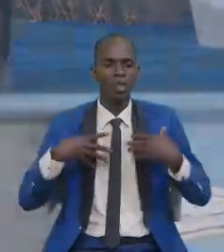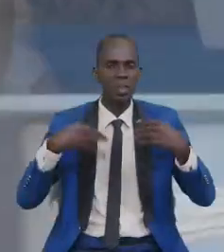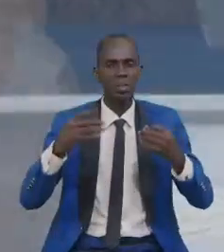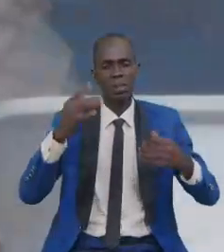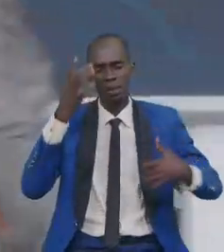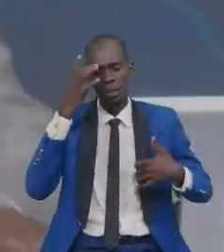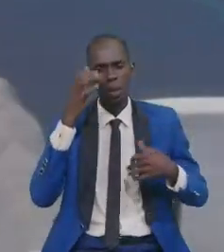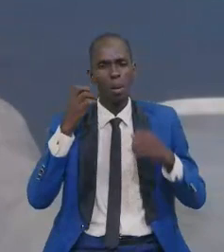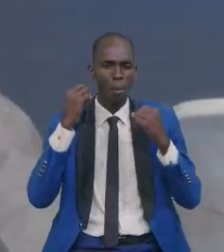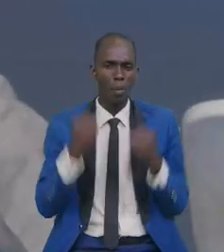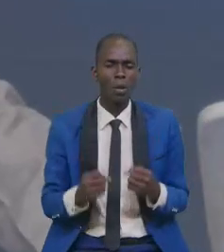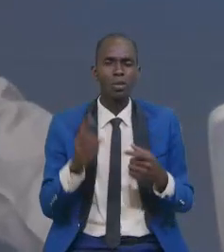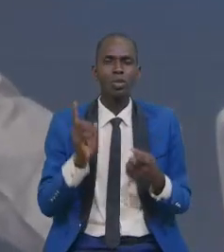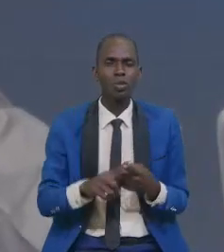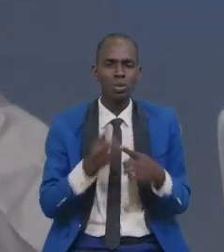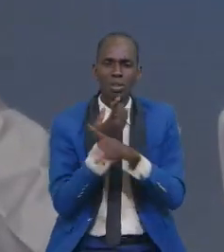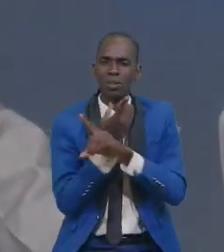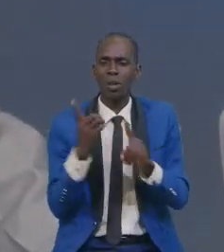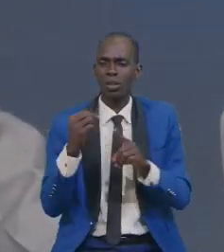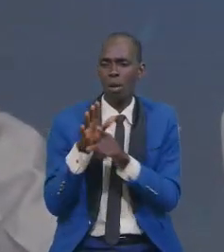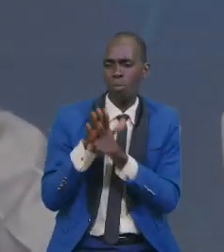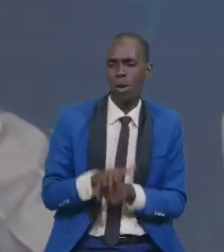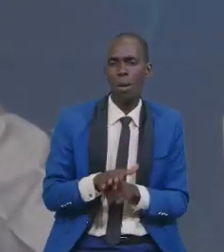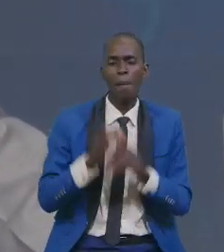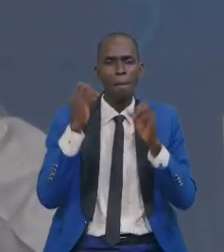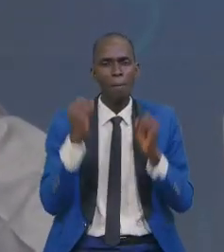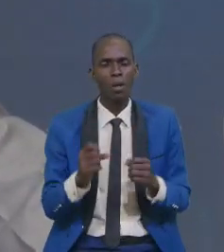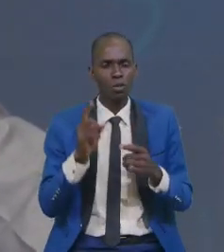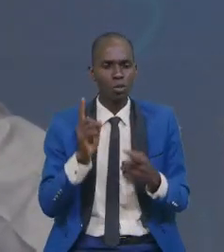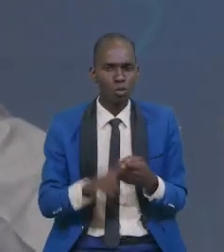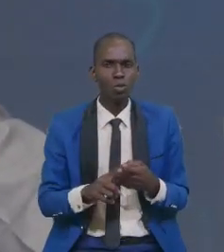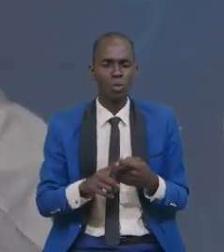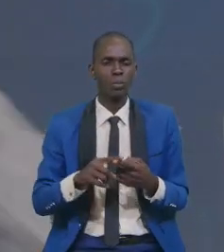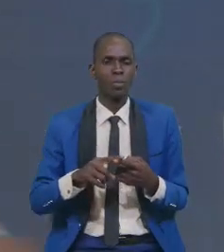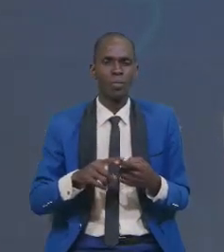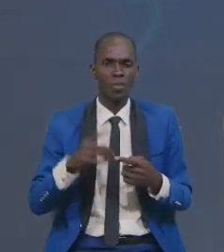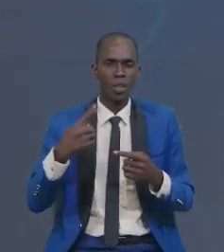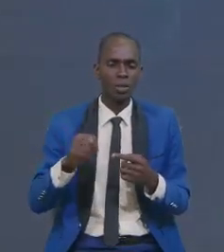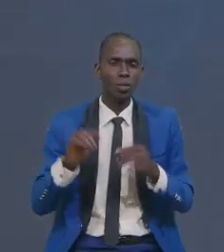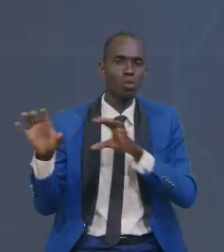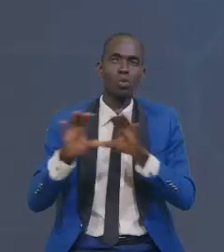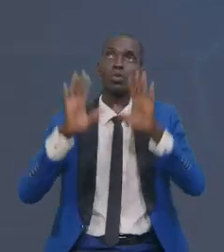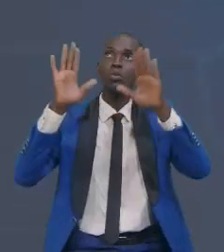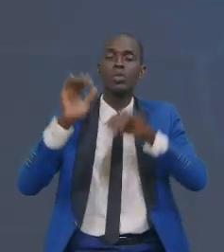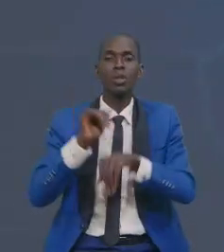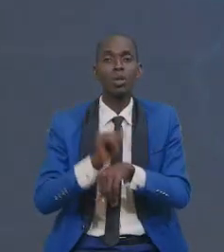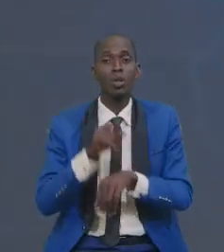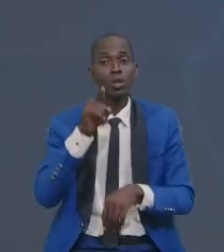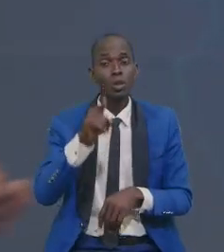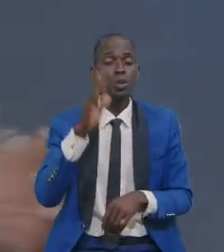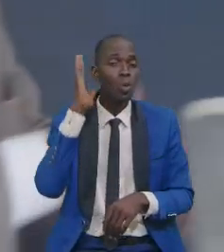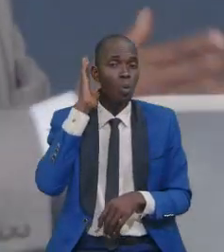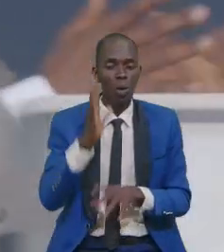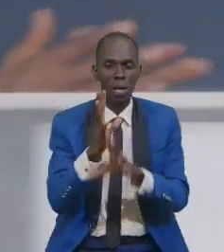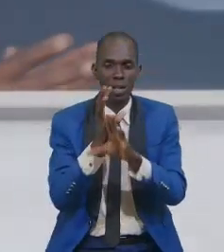deliver the oppressed. Power to reproduce the miracles of Christ. Ye shall receive